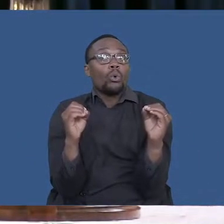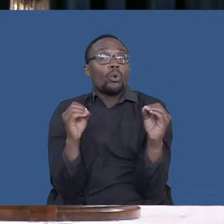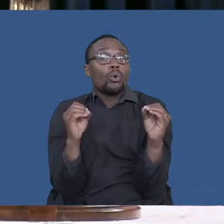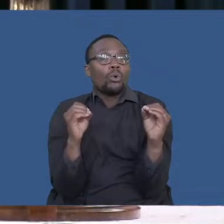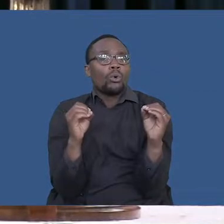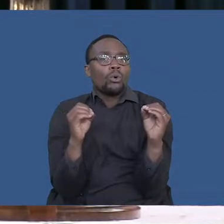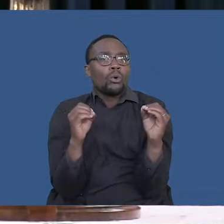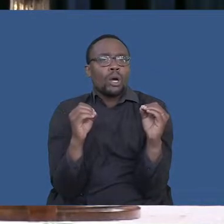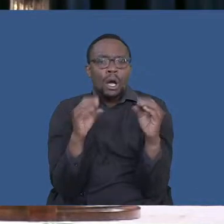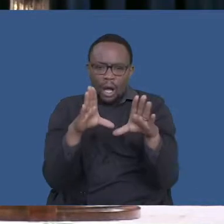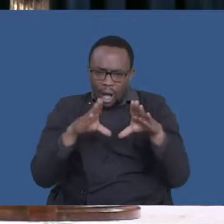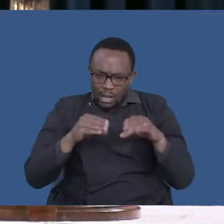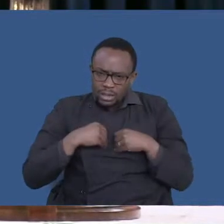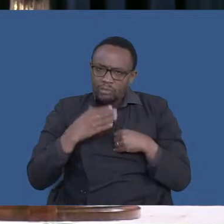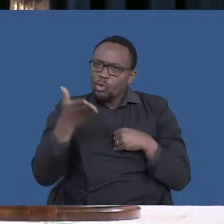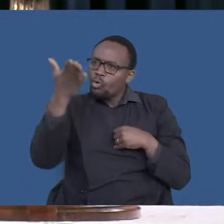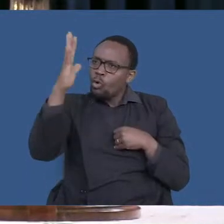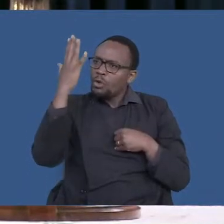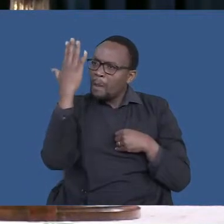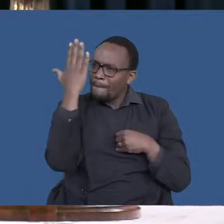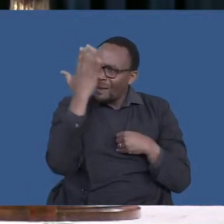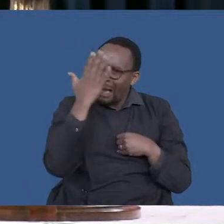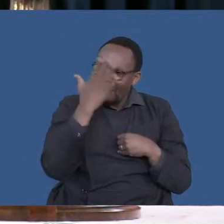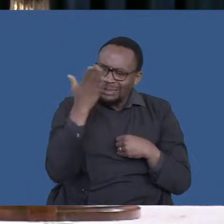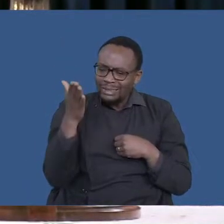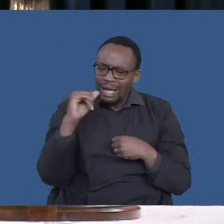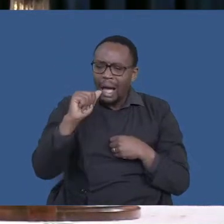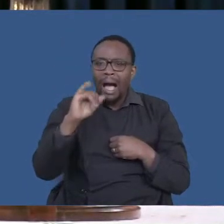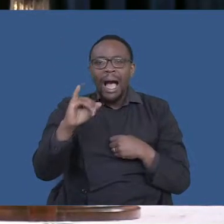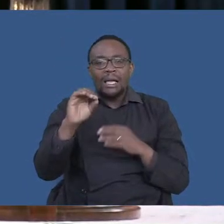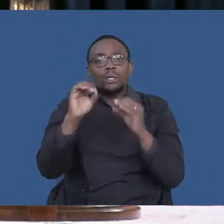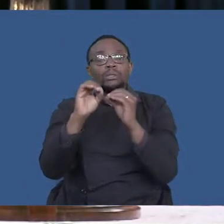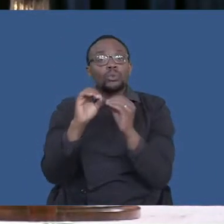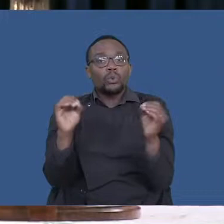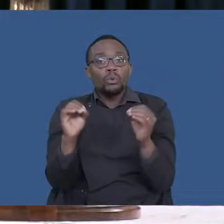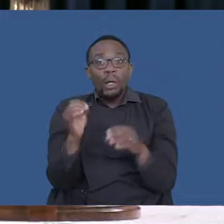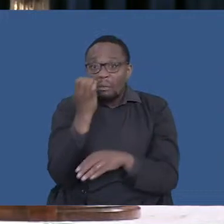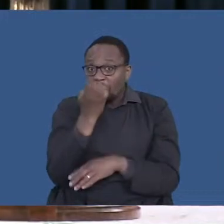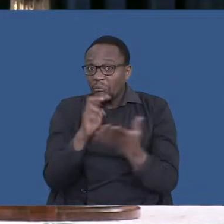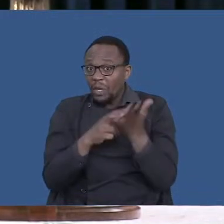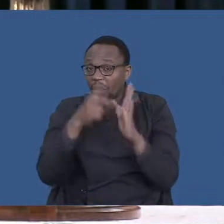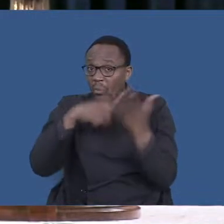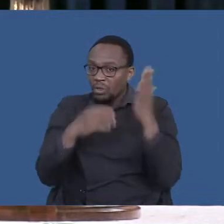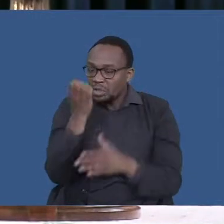They did not acknowledge the presence of God as they went to Ai. So that means they ignored God